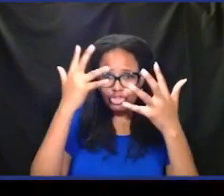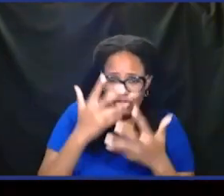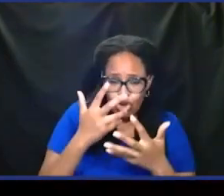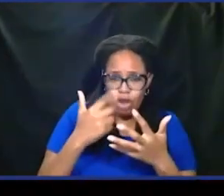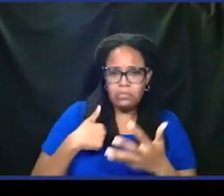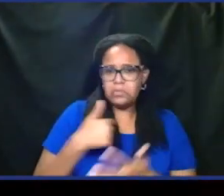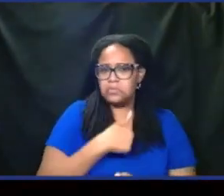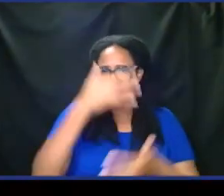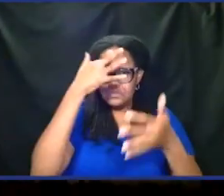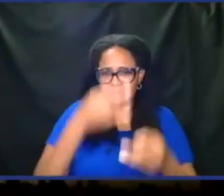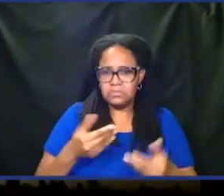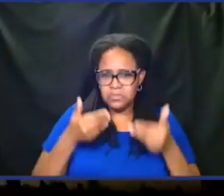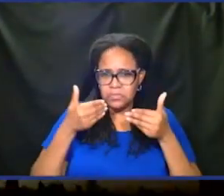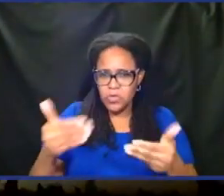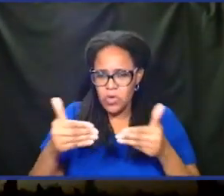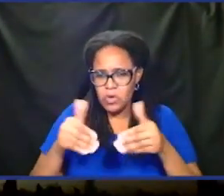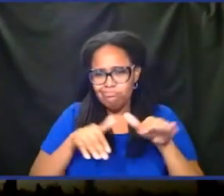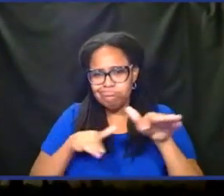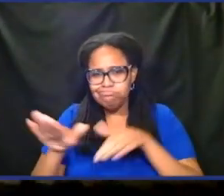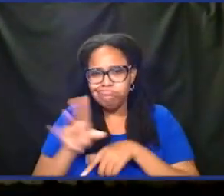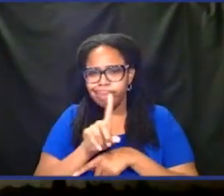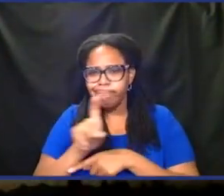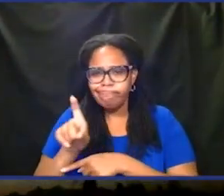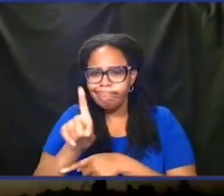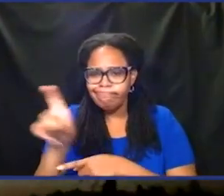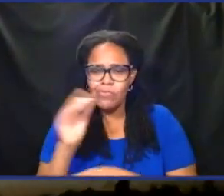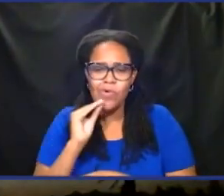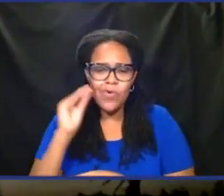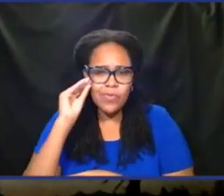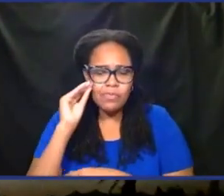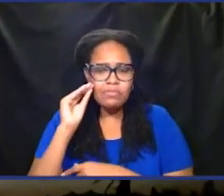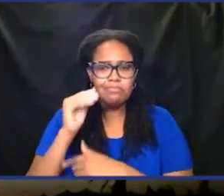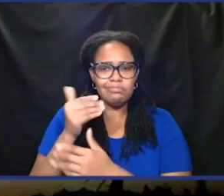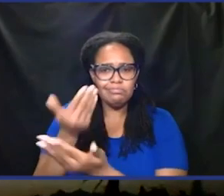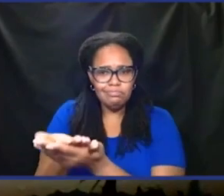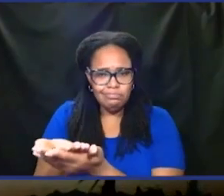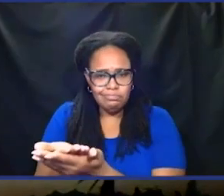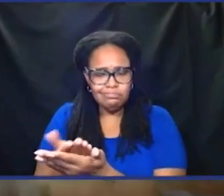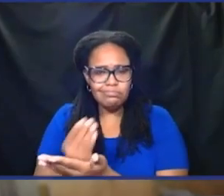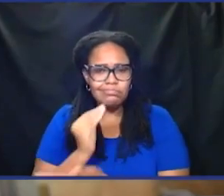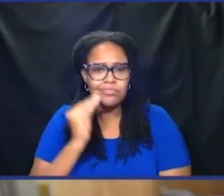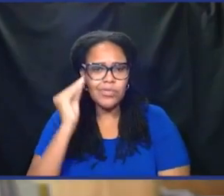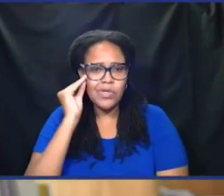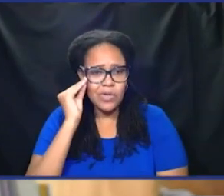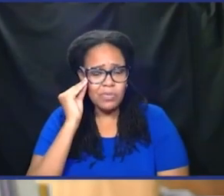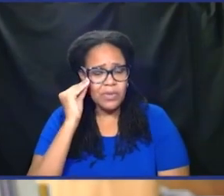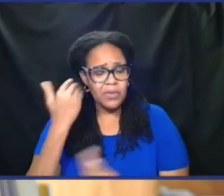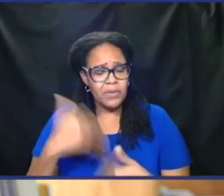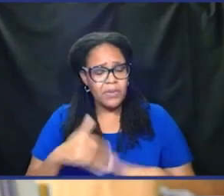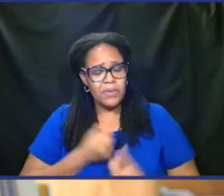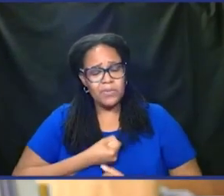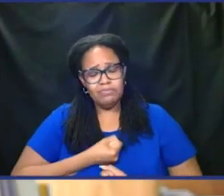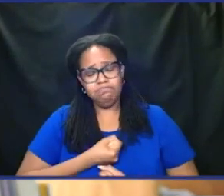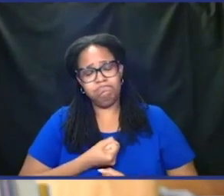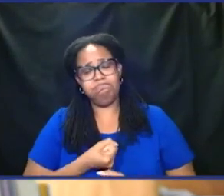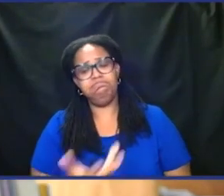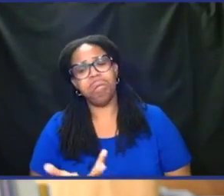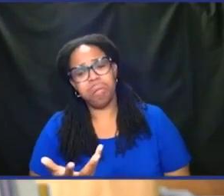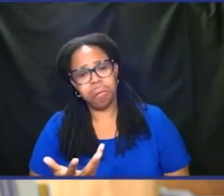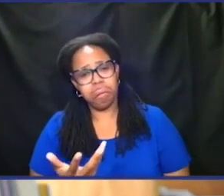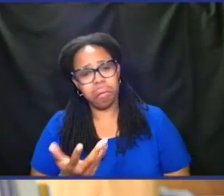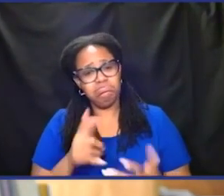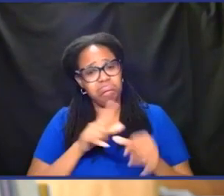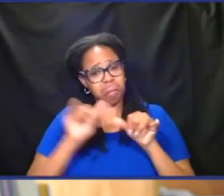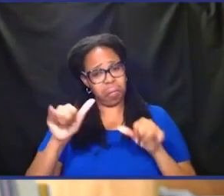started our journey once again back to our home. Came home, very, very tired and very, very much